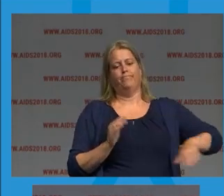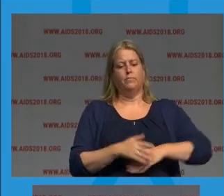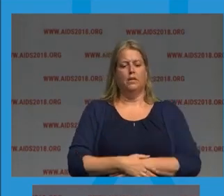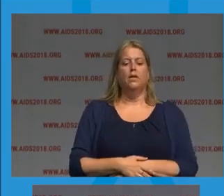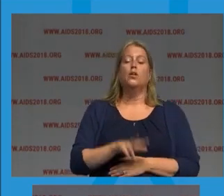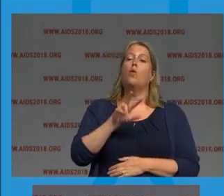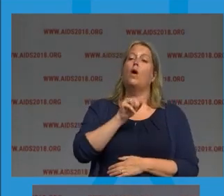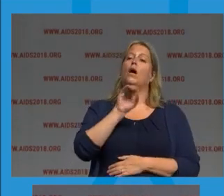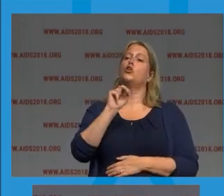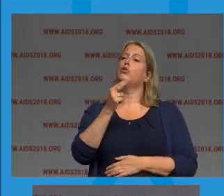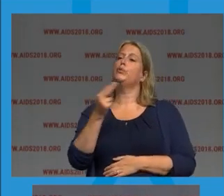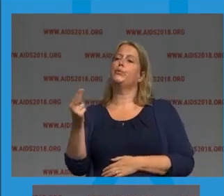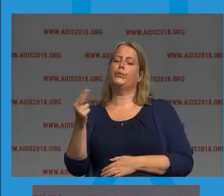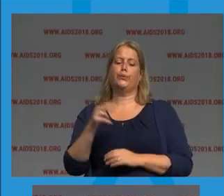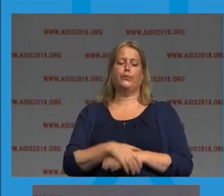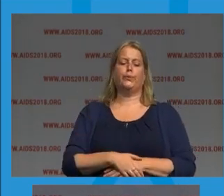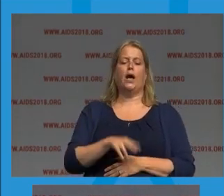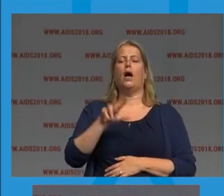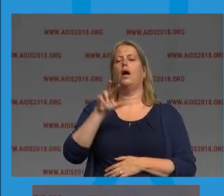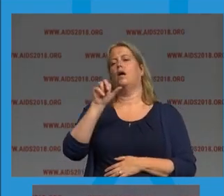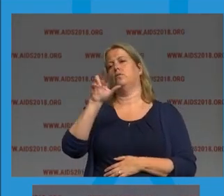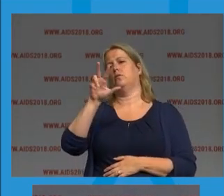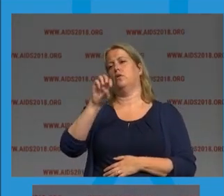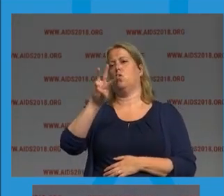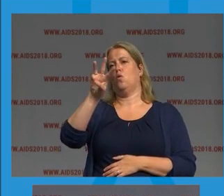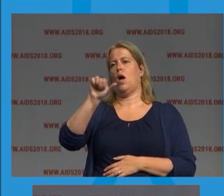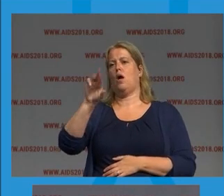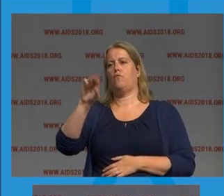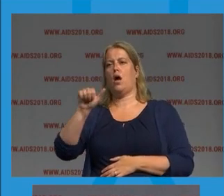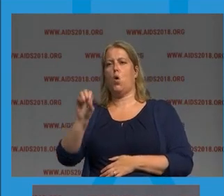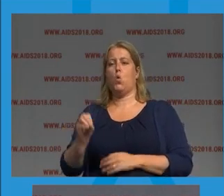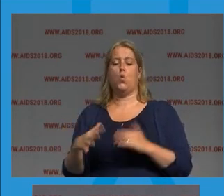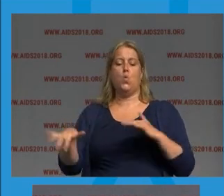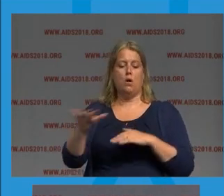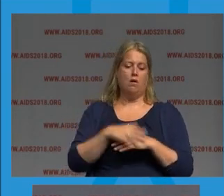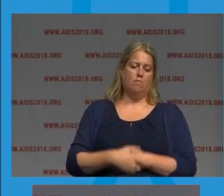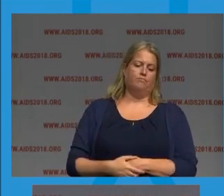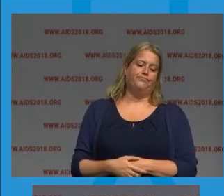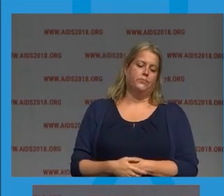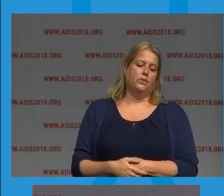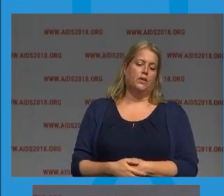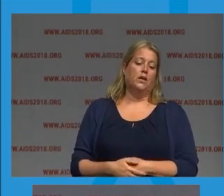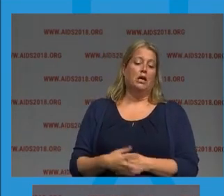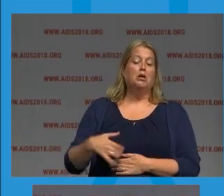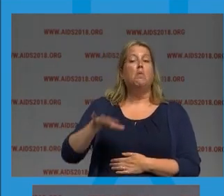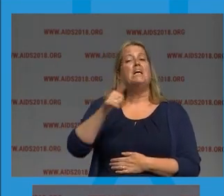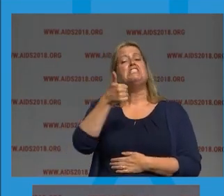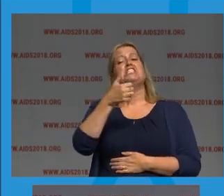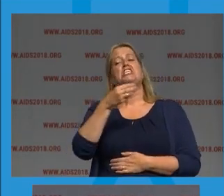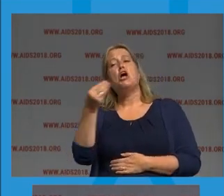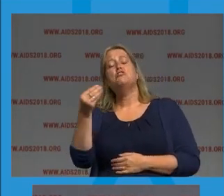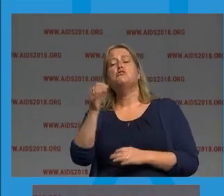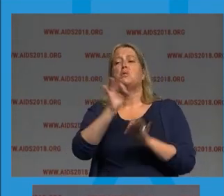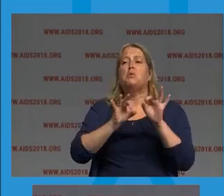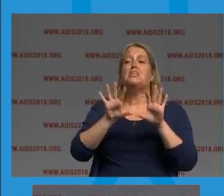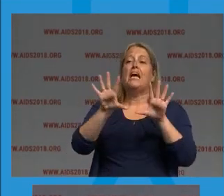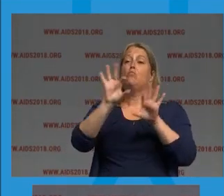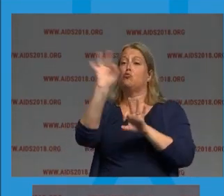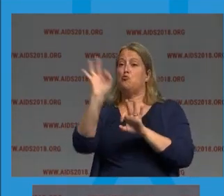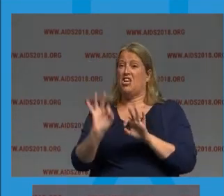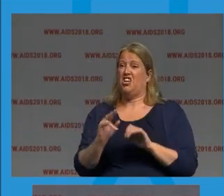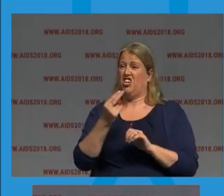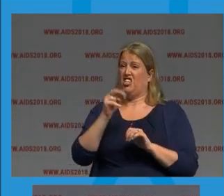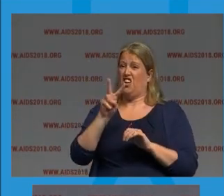the Warao, a recent study showed about a 10% prevalence of HIV among about 600 people. And that has been associated with